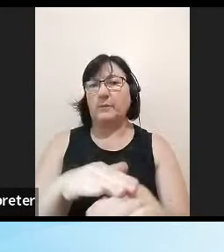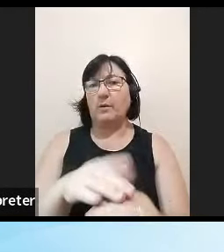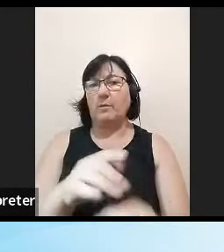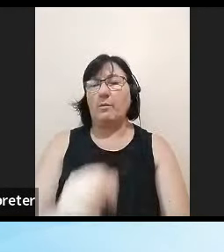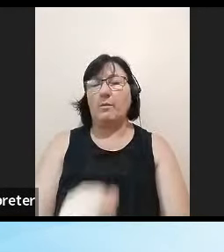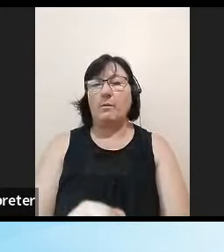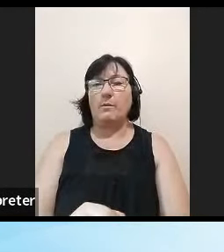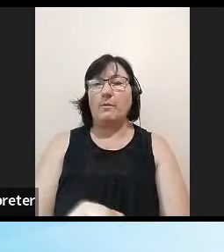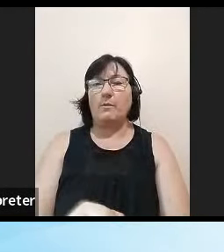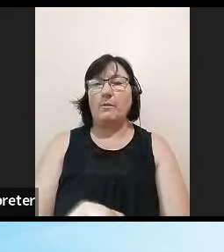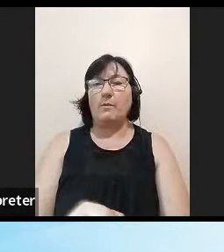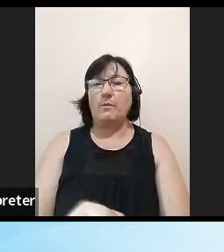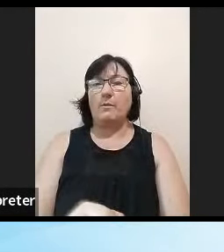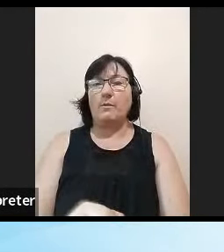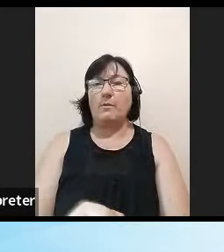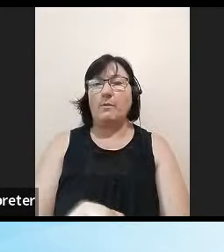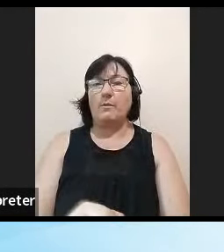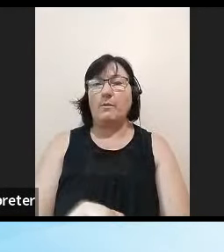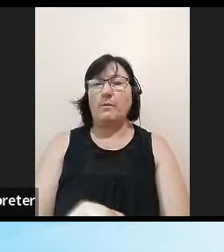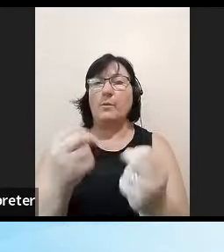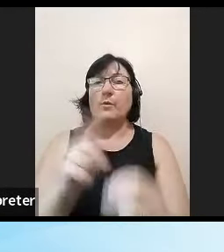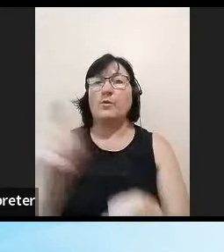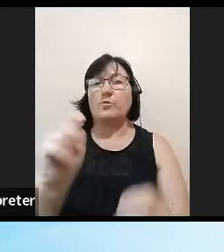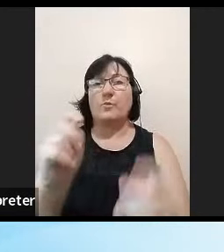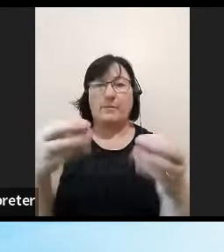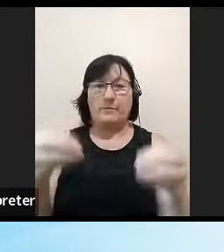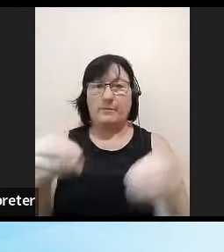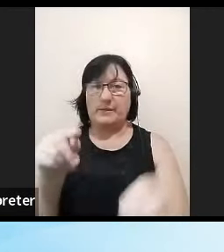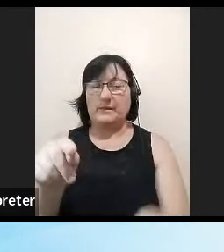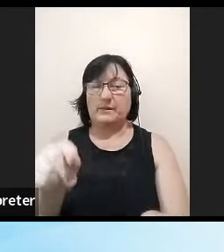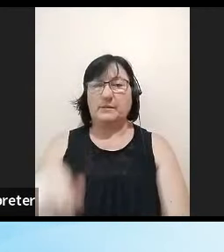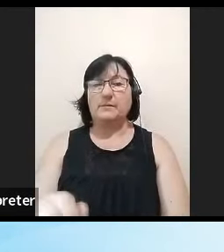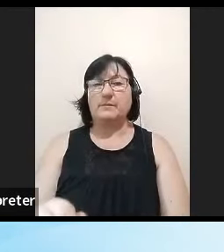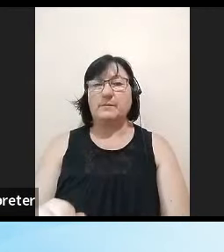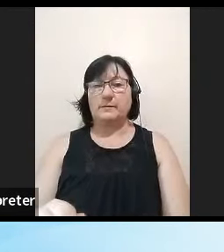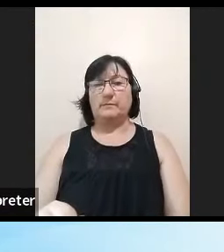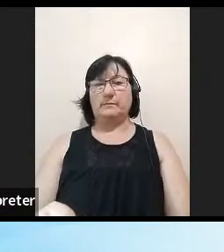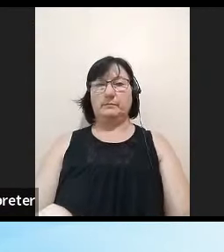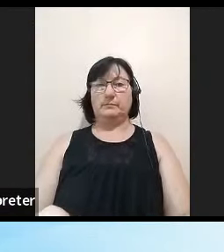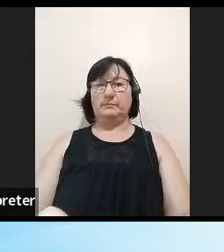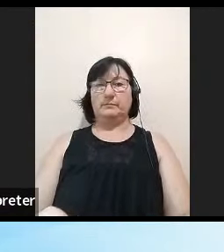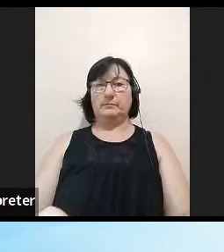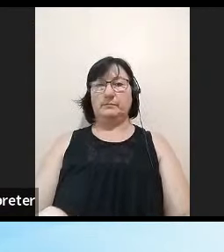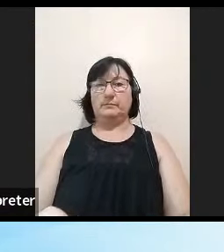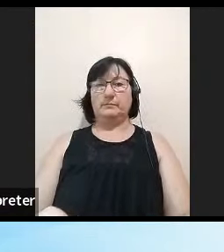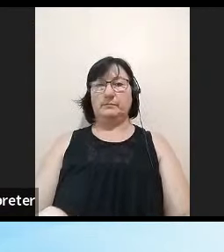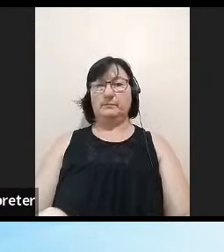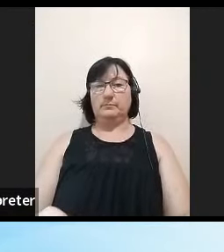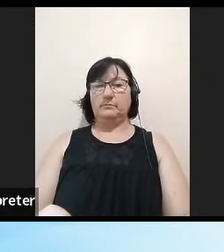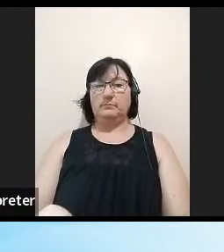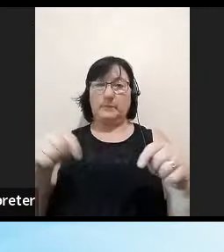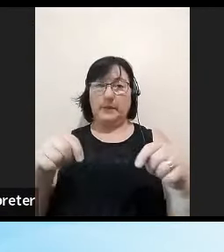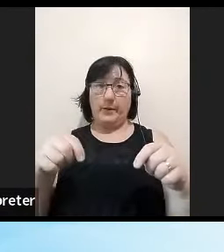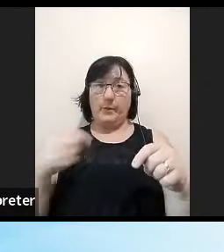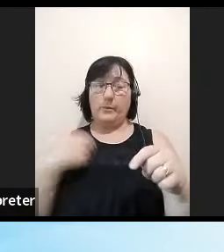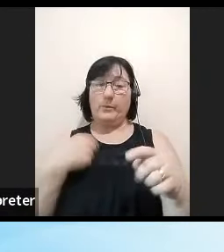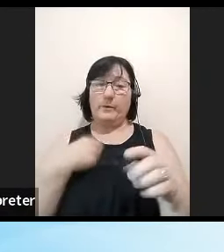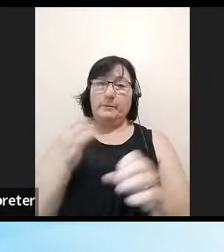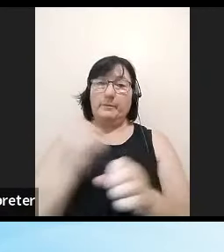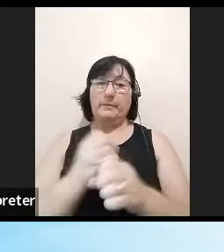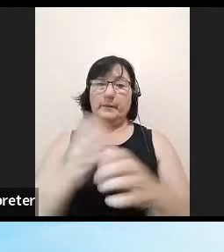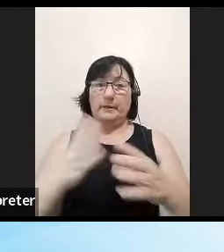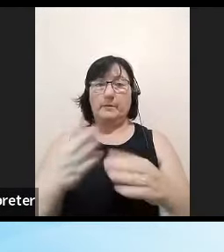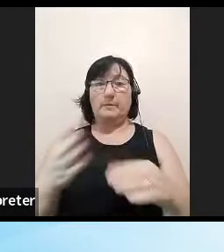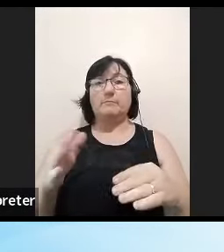that are registering with Customs and Excise. We are now embarking on the onboarding of the existing